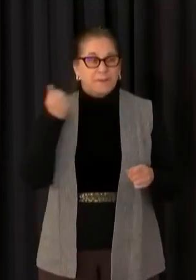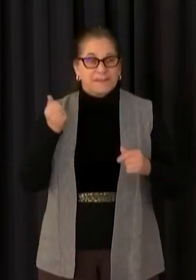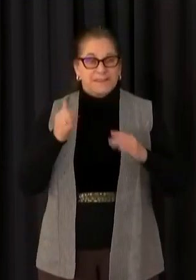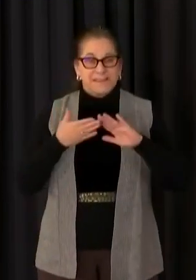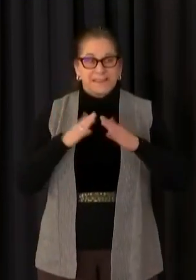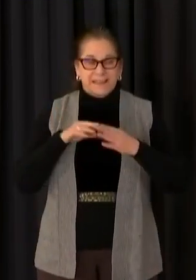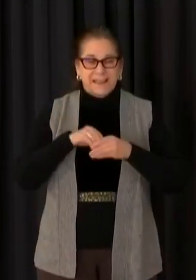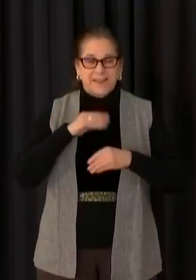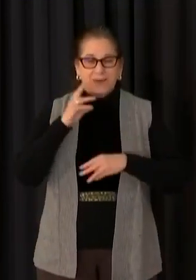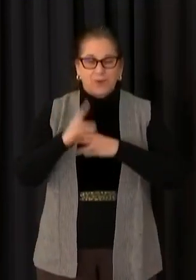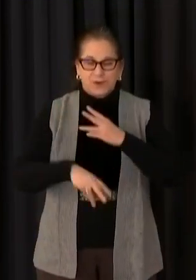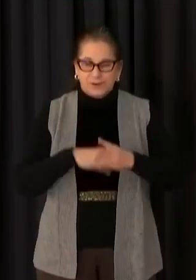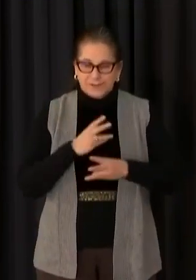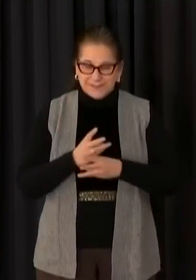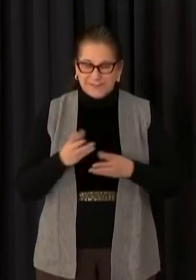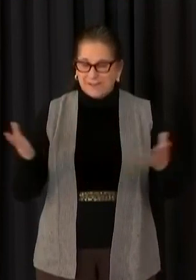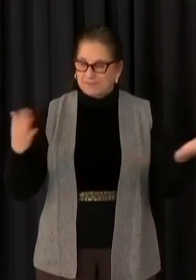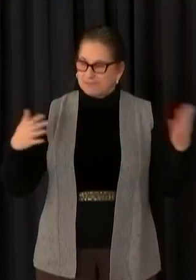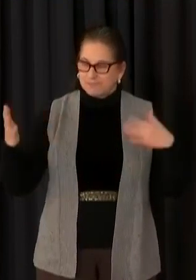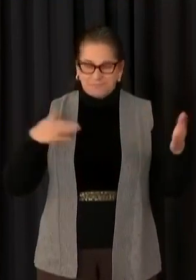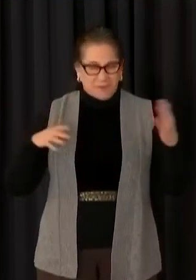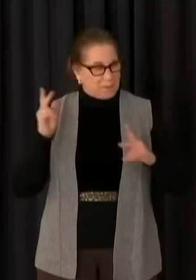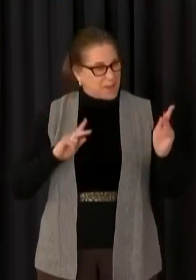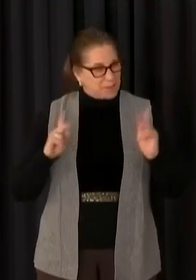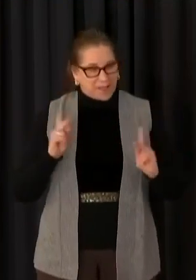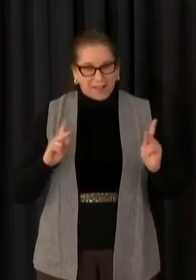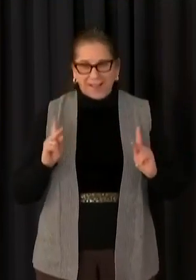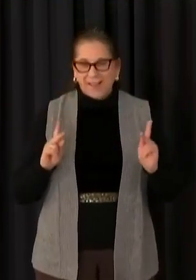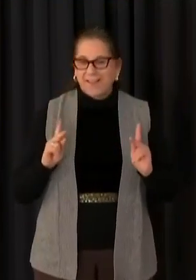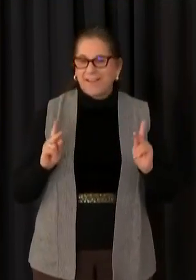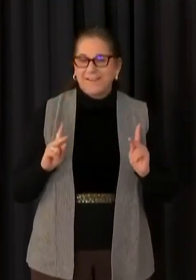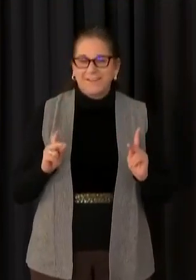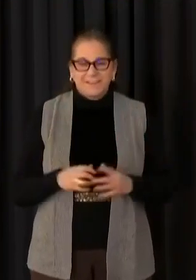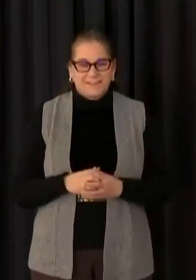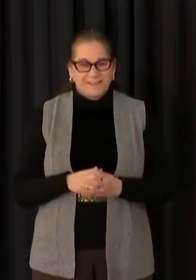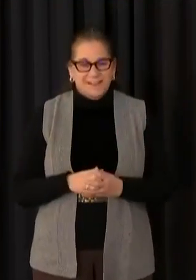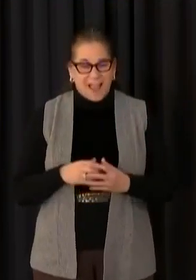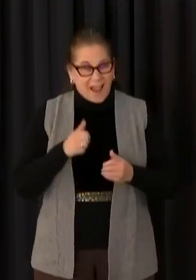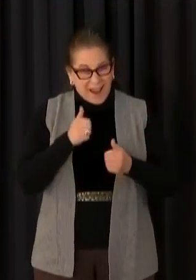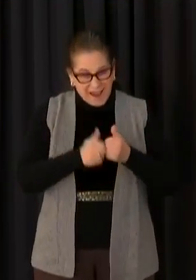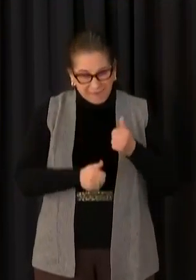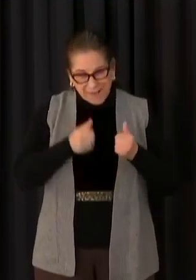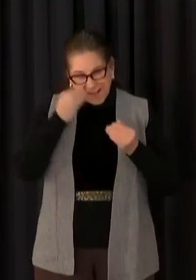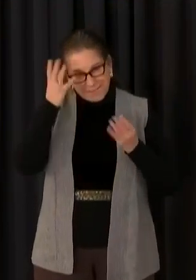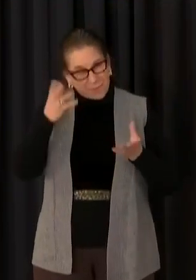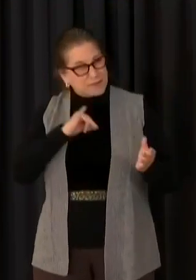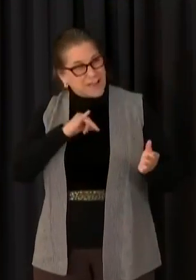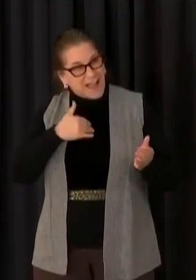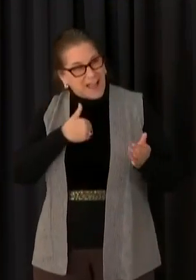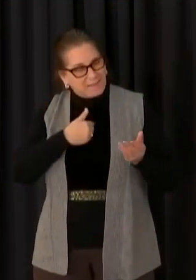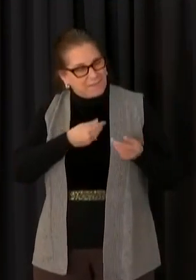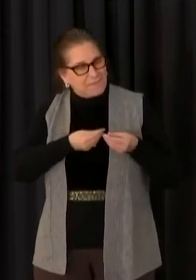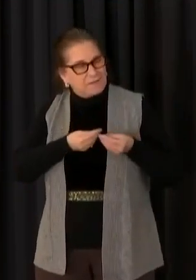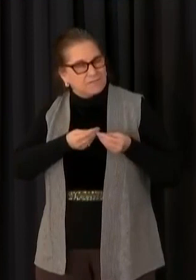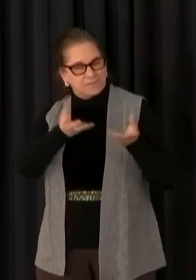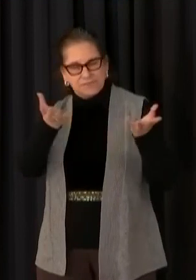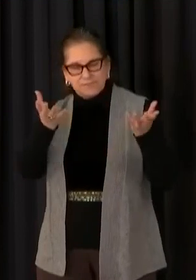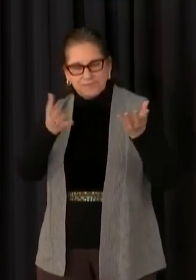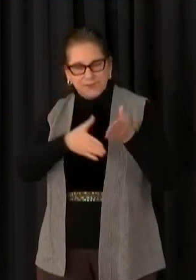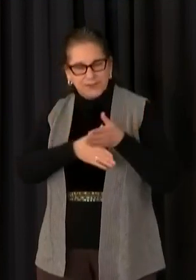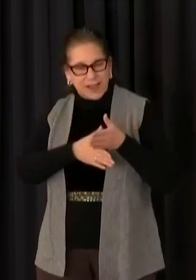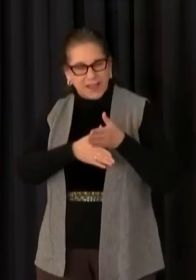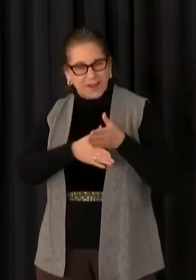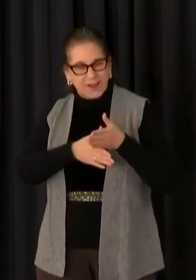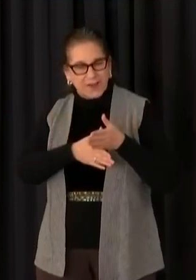convene people and to make sure that every piece of information I have that I can share. So that